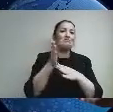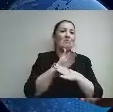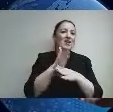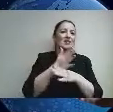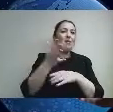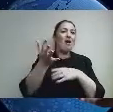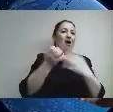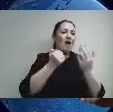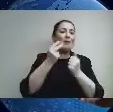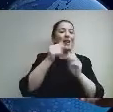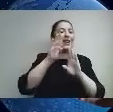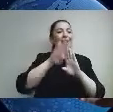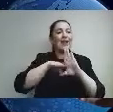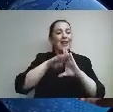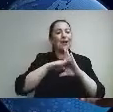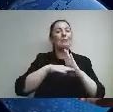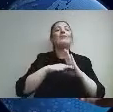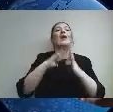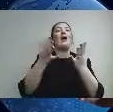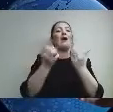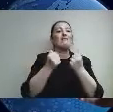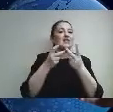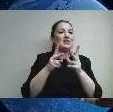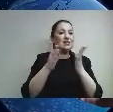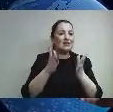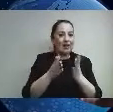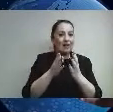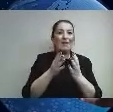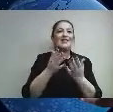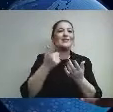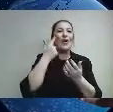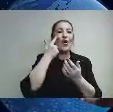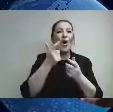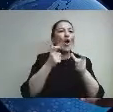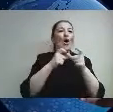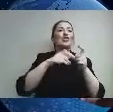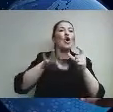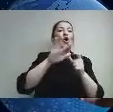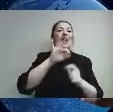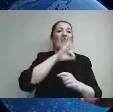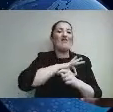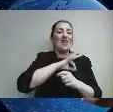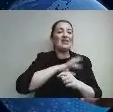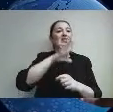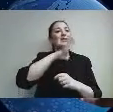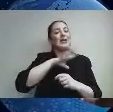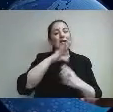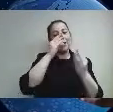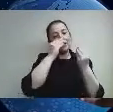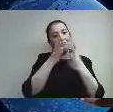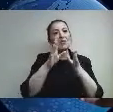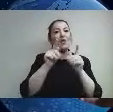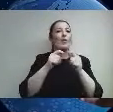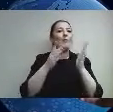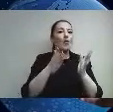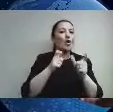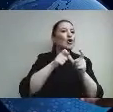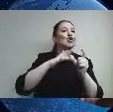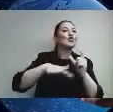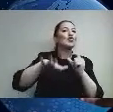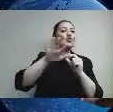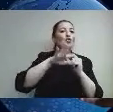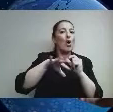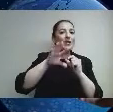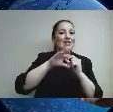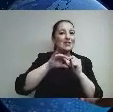donate, and they can see the impact, environmental and social impact through